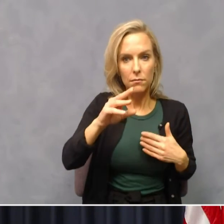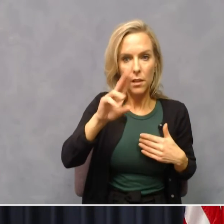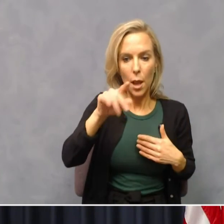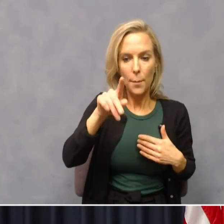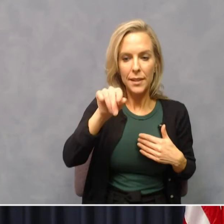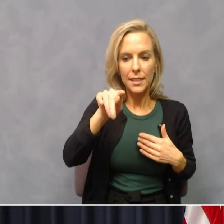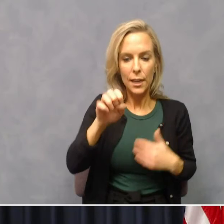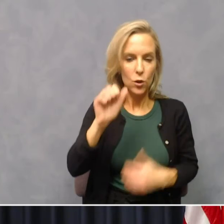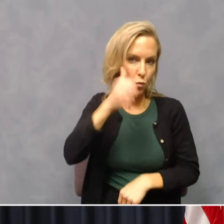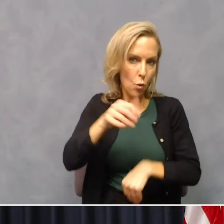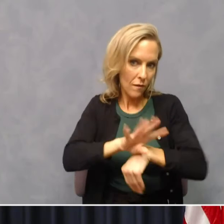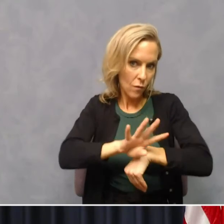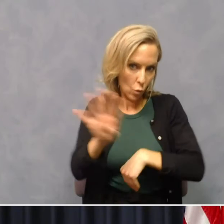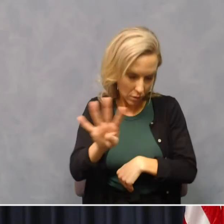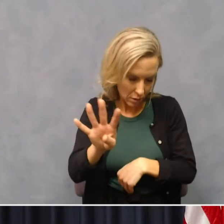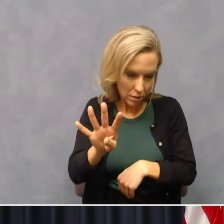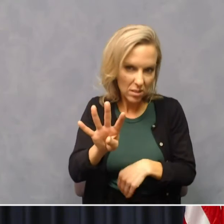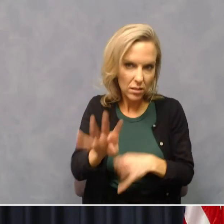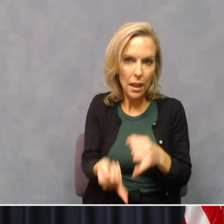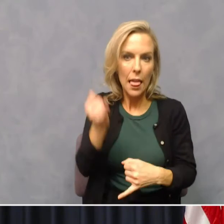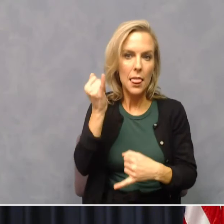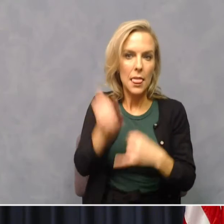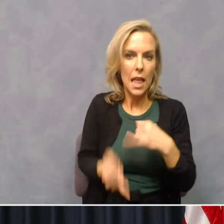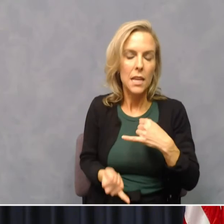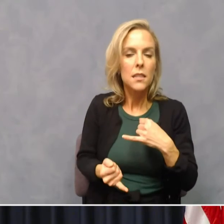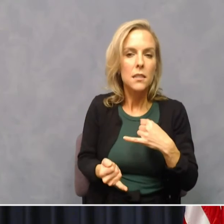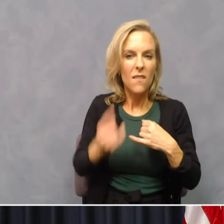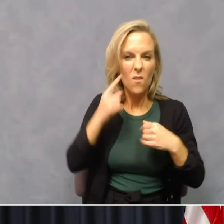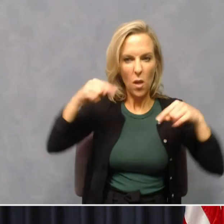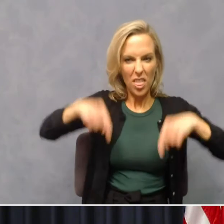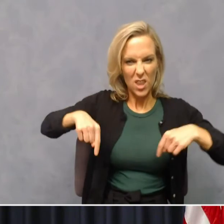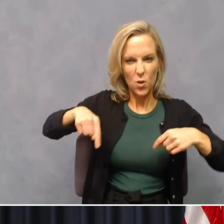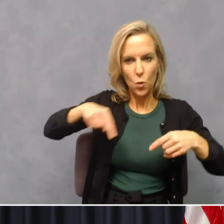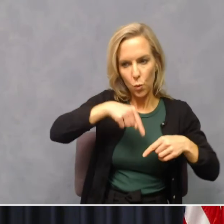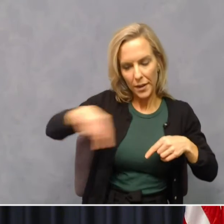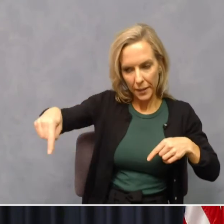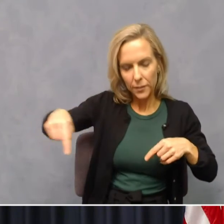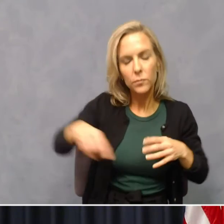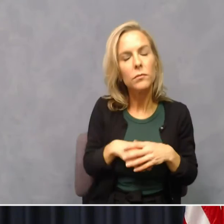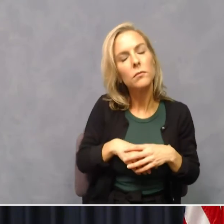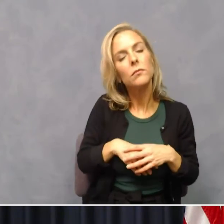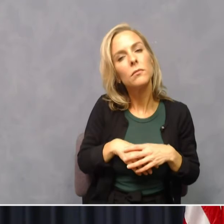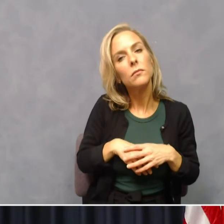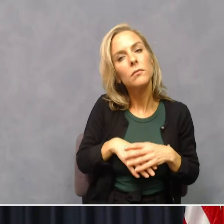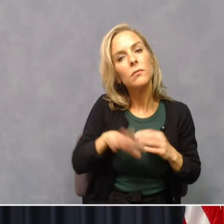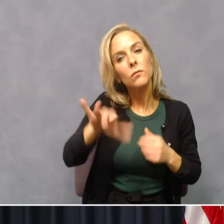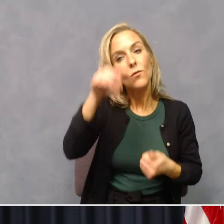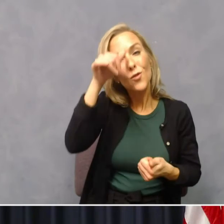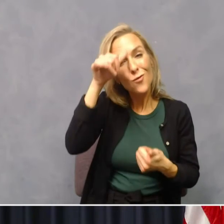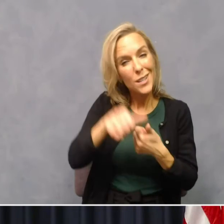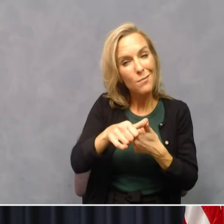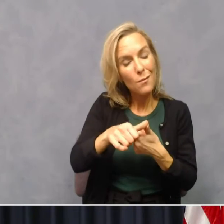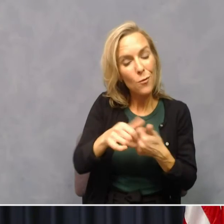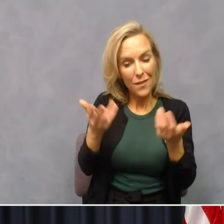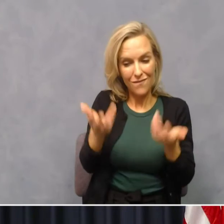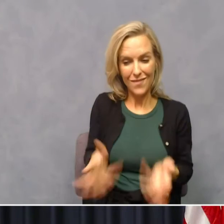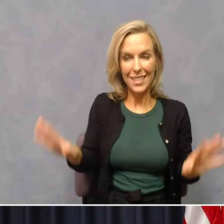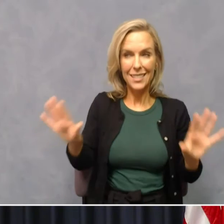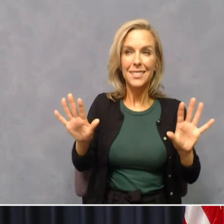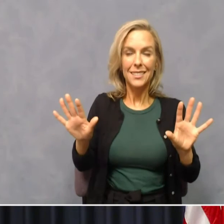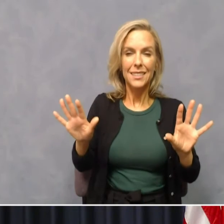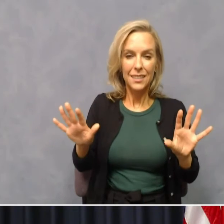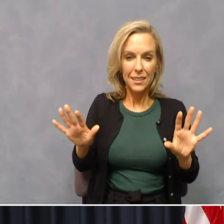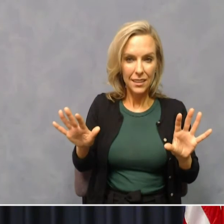4. That'll be our last one for the week. And remember, as we end today, about